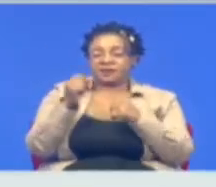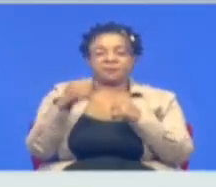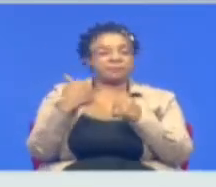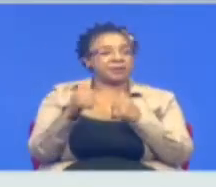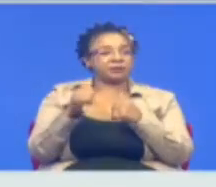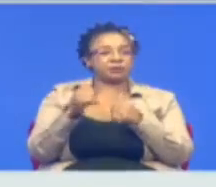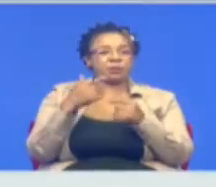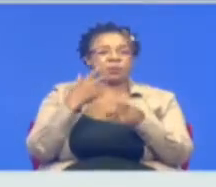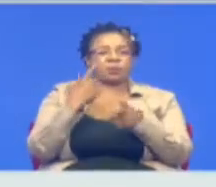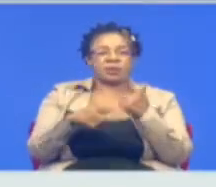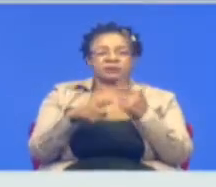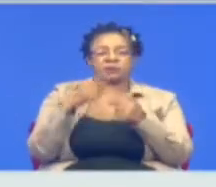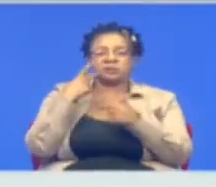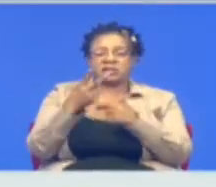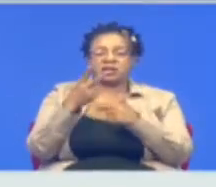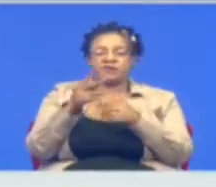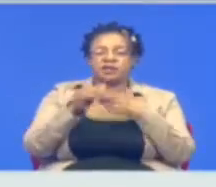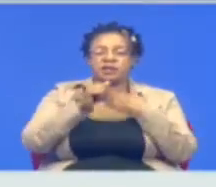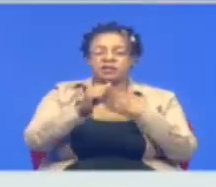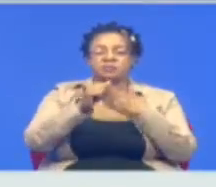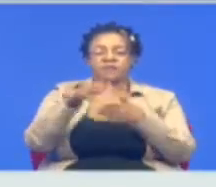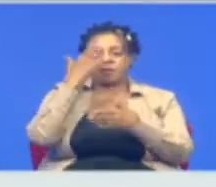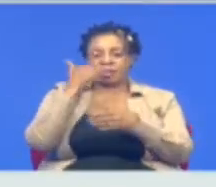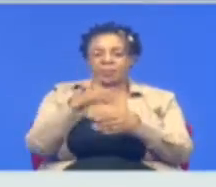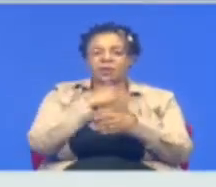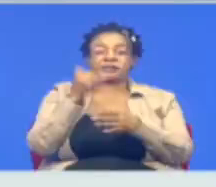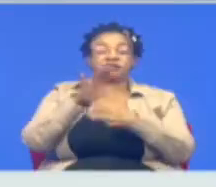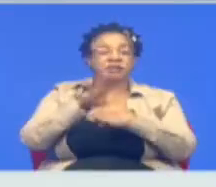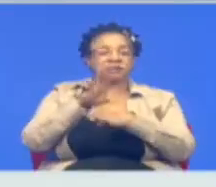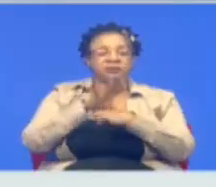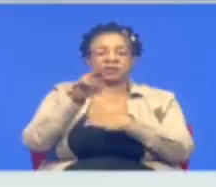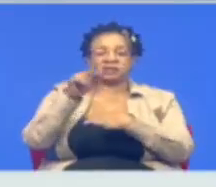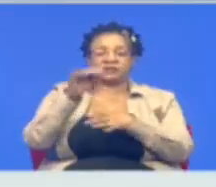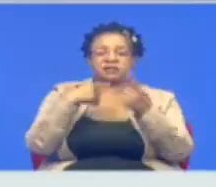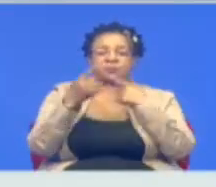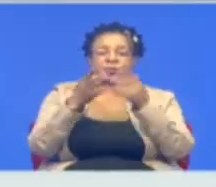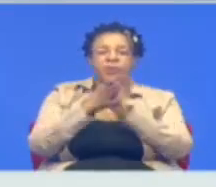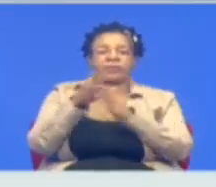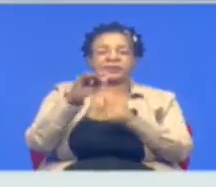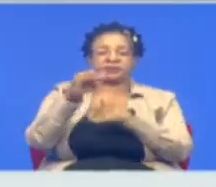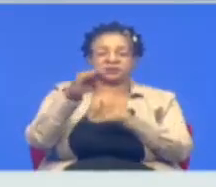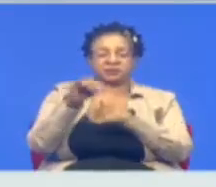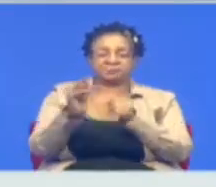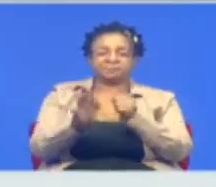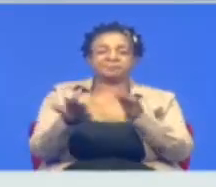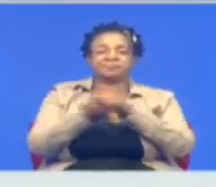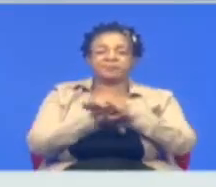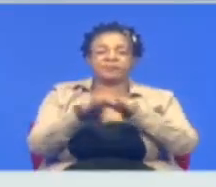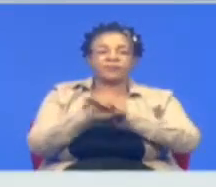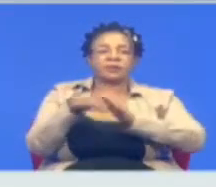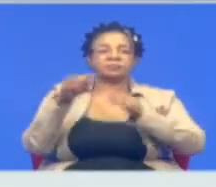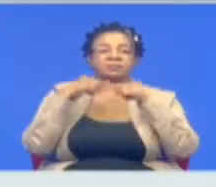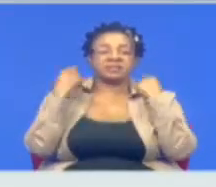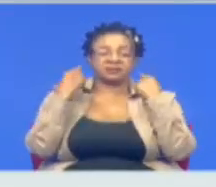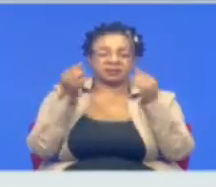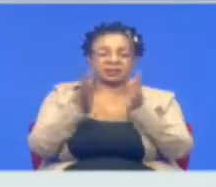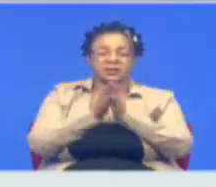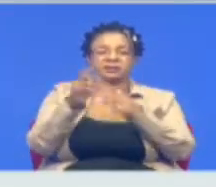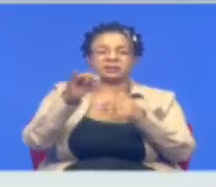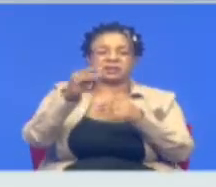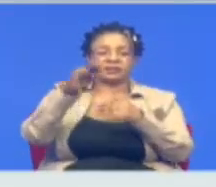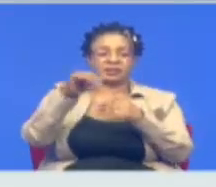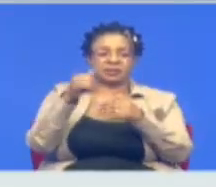mean for the leadership of the Catholic Church? Well, NTV spoke with Charles Kato, an assistant priest at St. Catherine of Siena